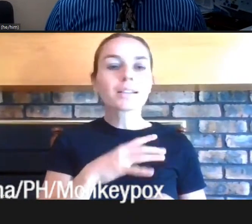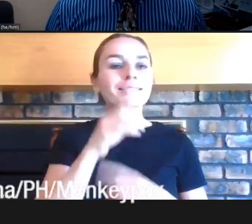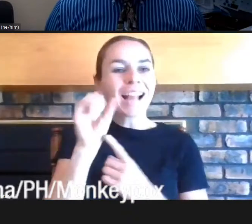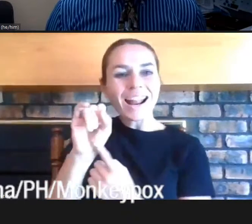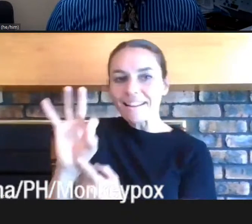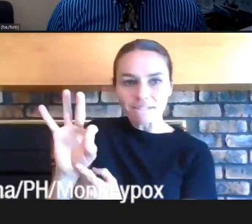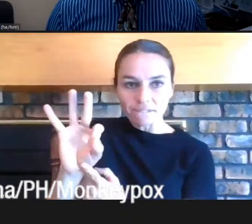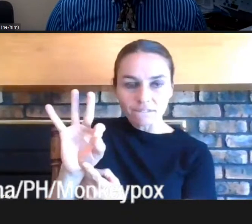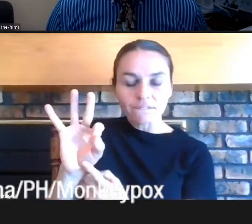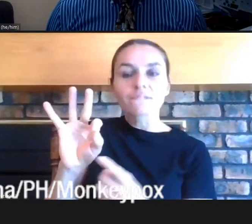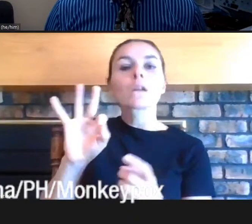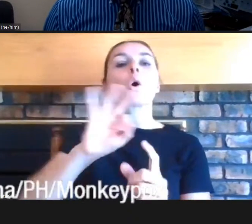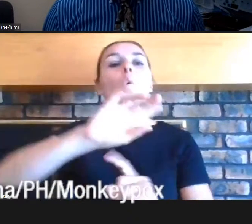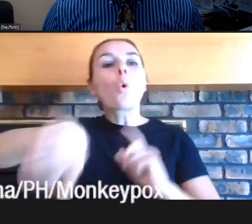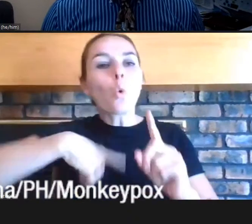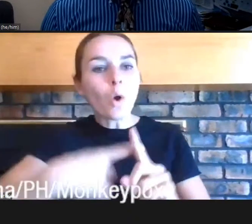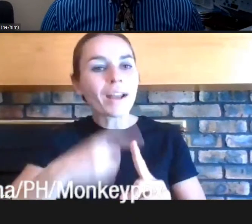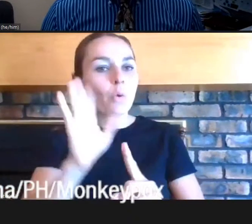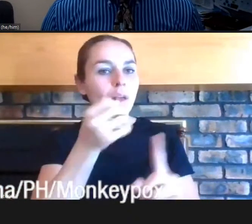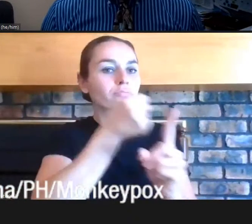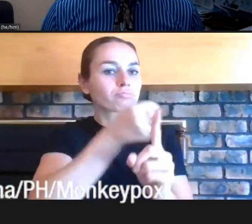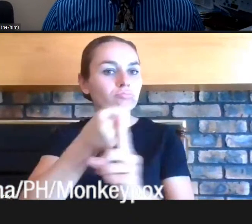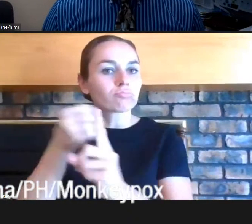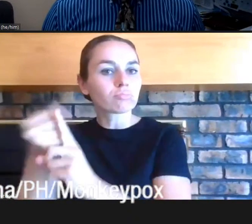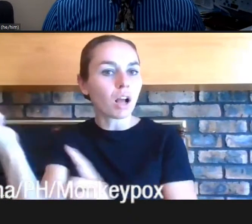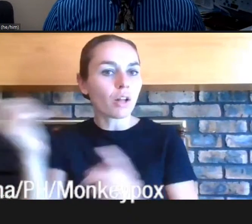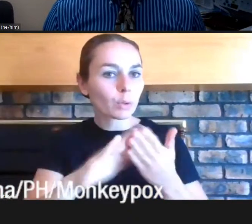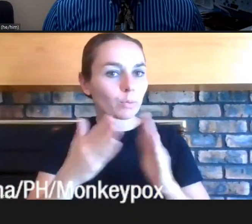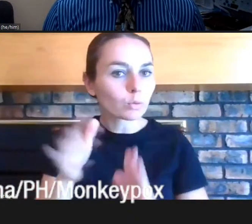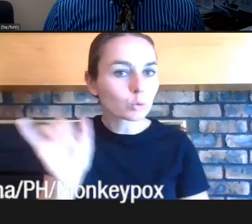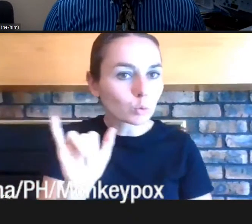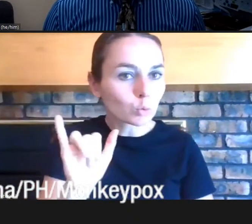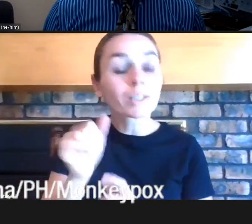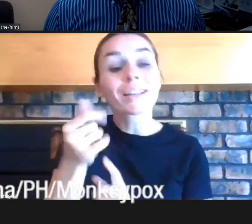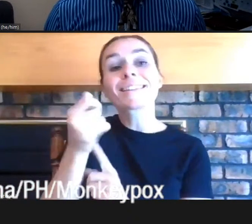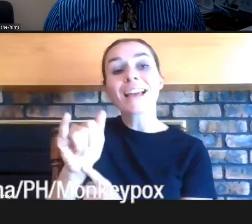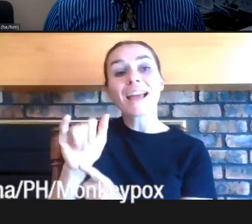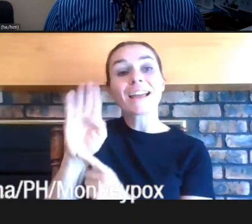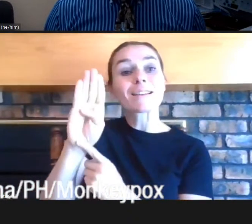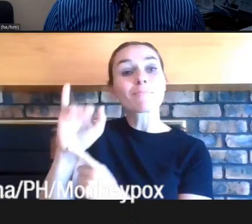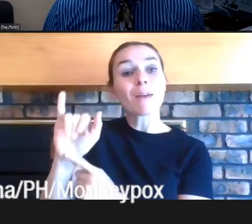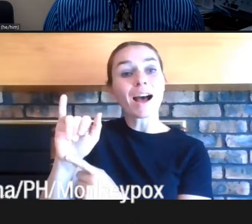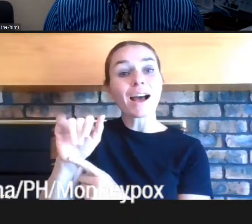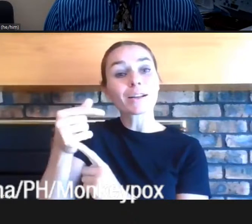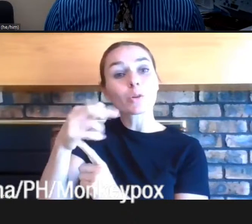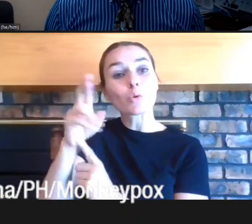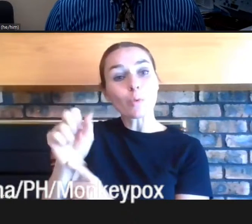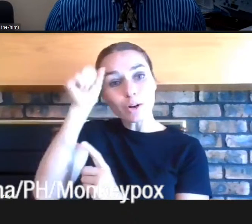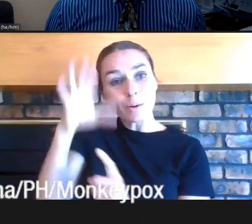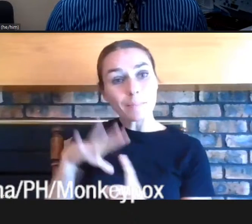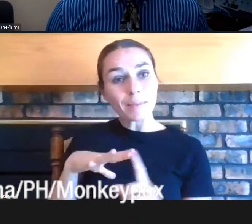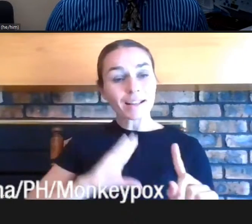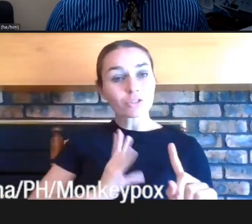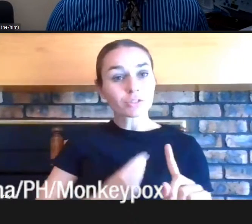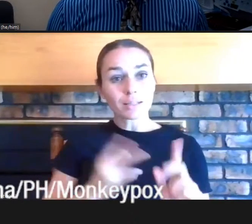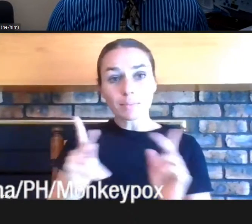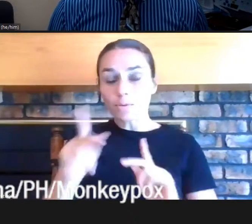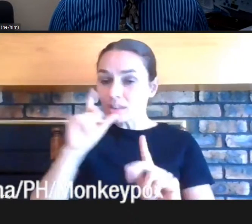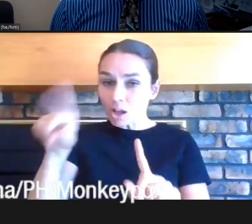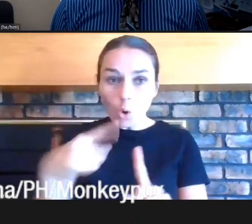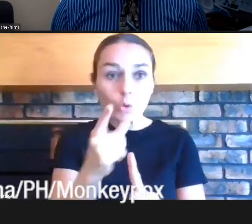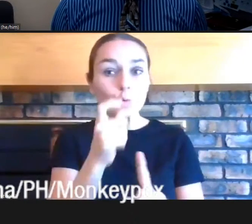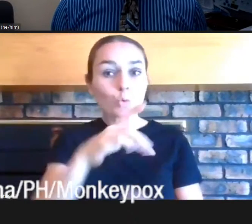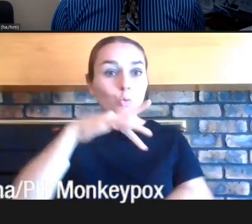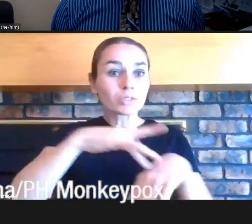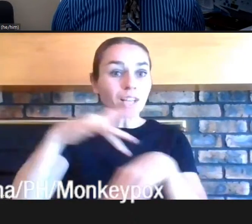communities. Gay, bisexual, queer men, and trans people are not the only people engaging in skin-to-skin contact